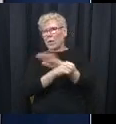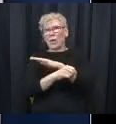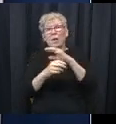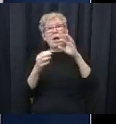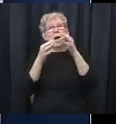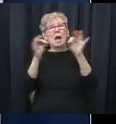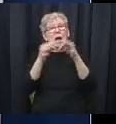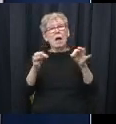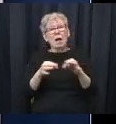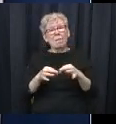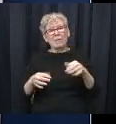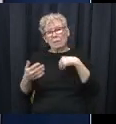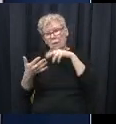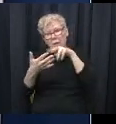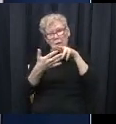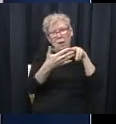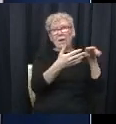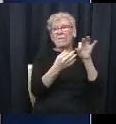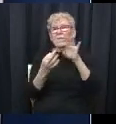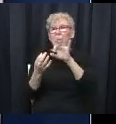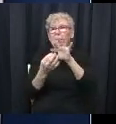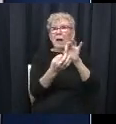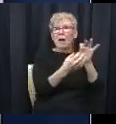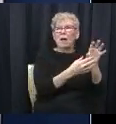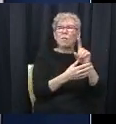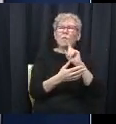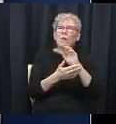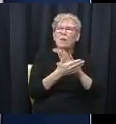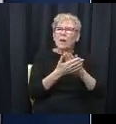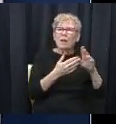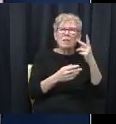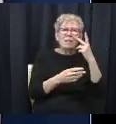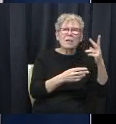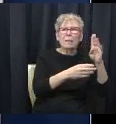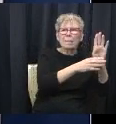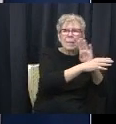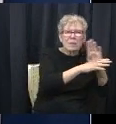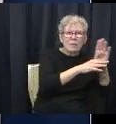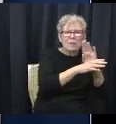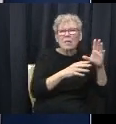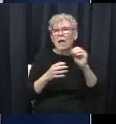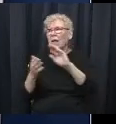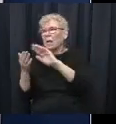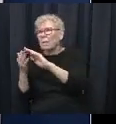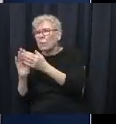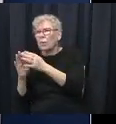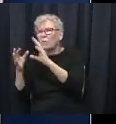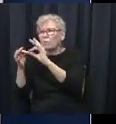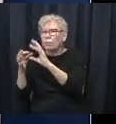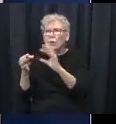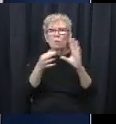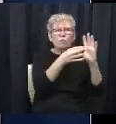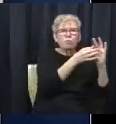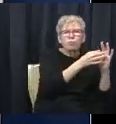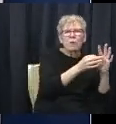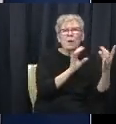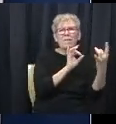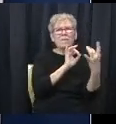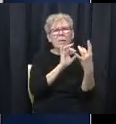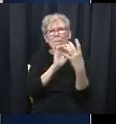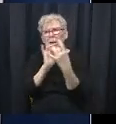government about this update for the Dial based on the learning of the last few months. And with that, I'll turn it over